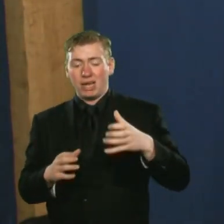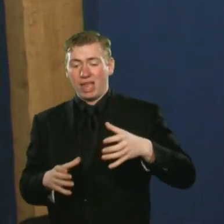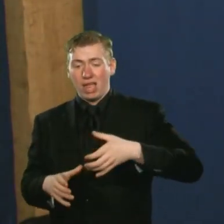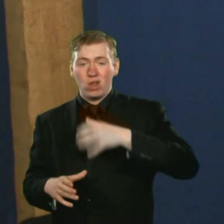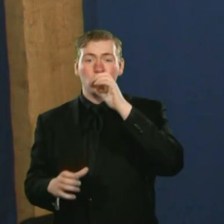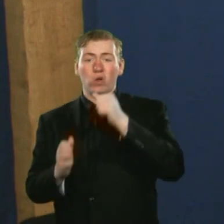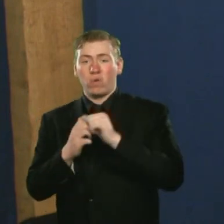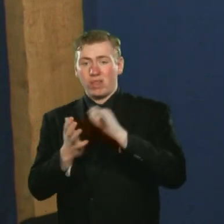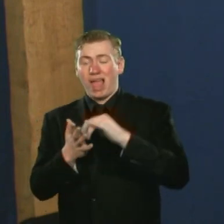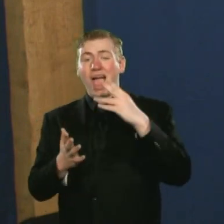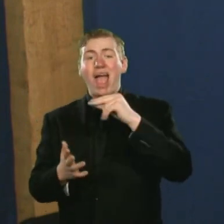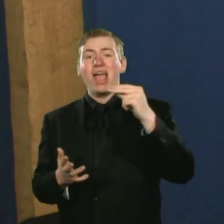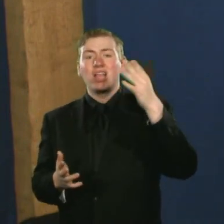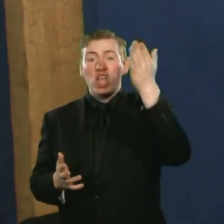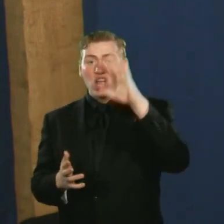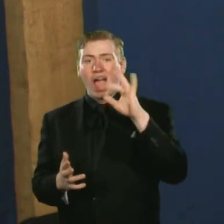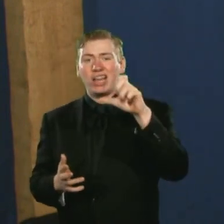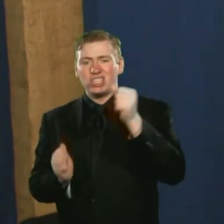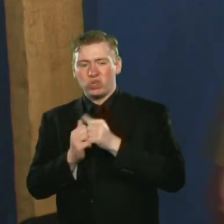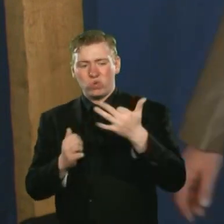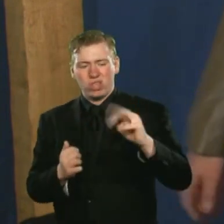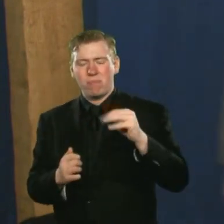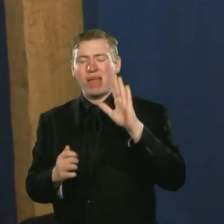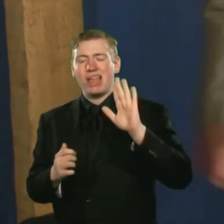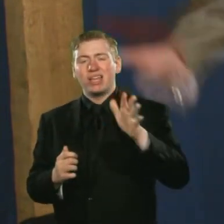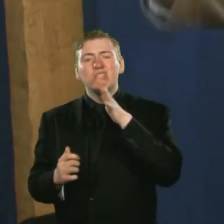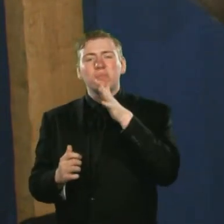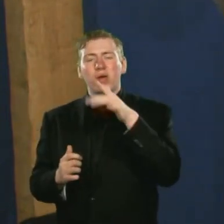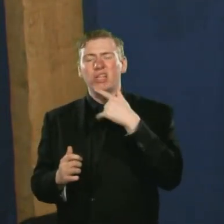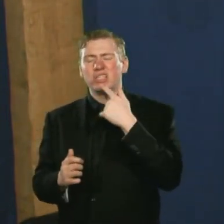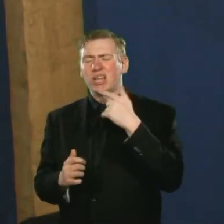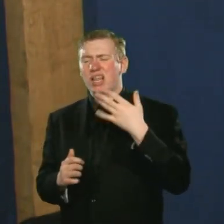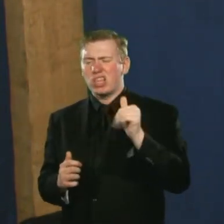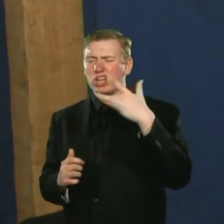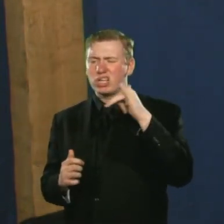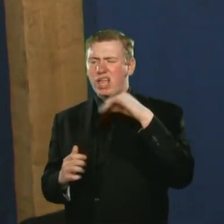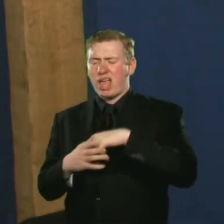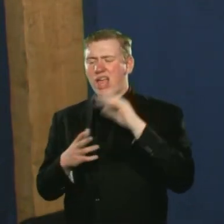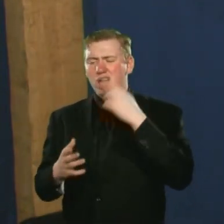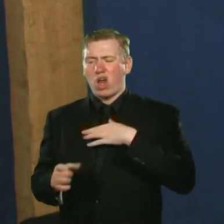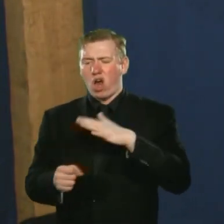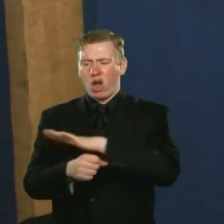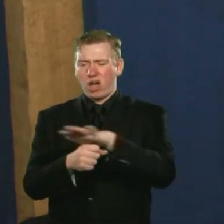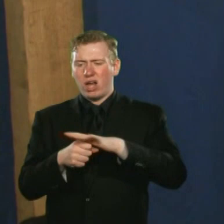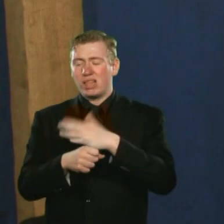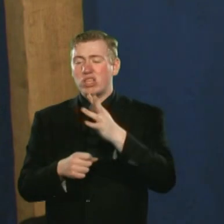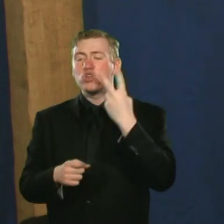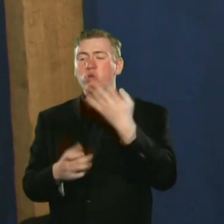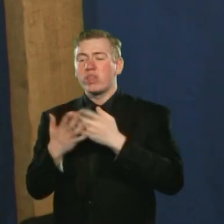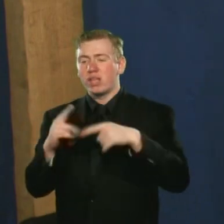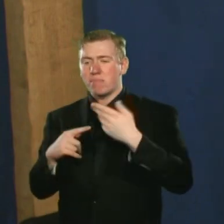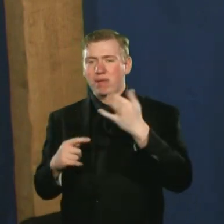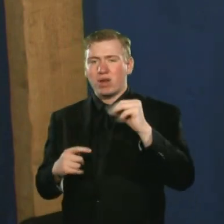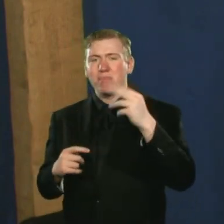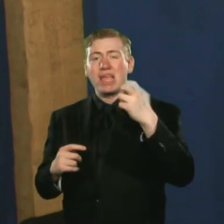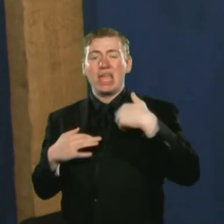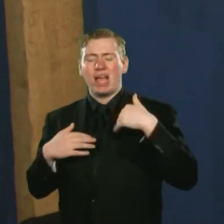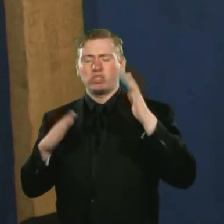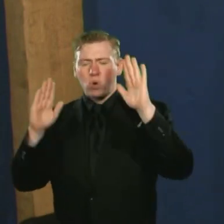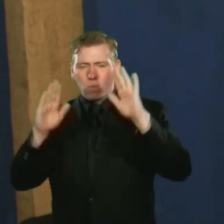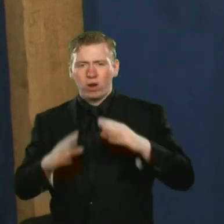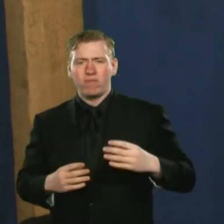to deal with him. And his mother said, you know, there's a guy in our area. There's two things about him. He has an excellent